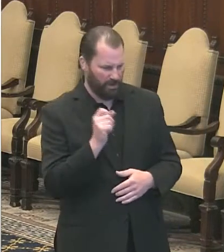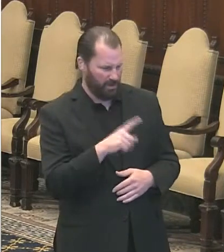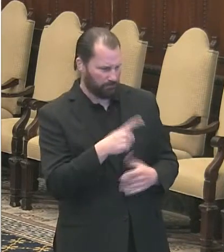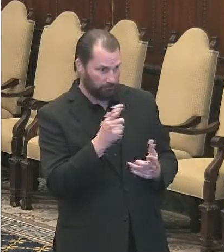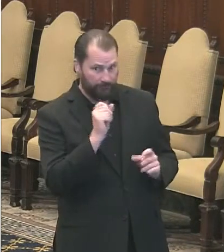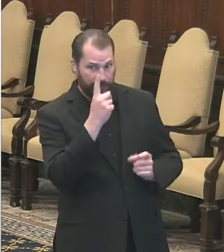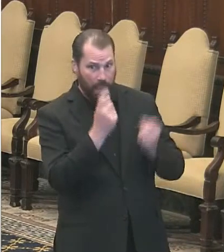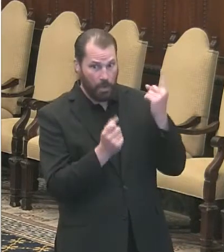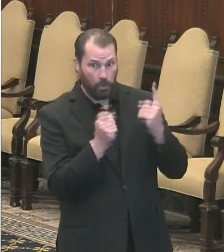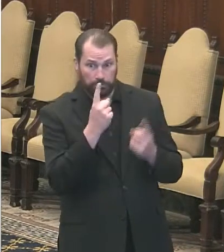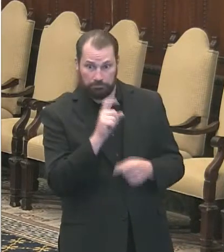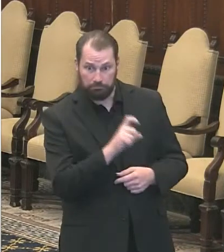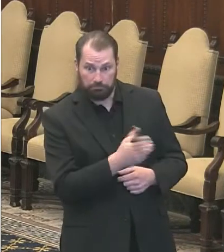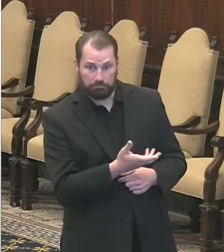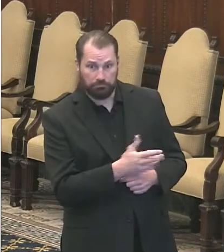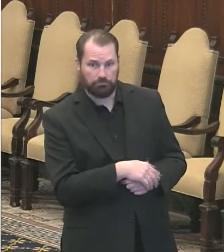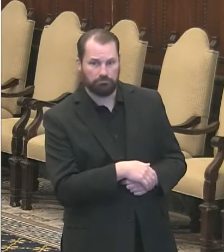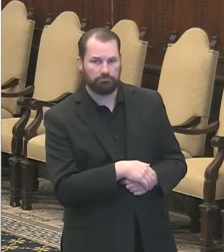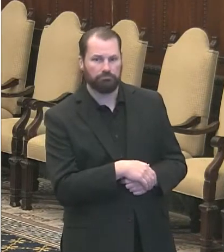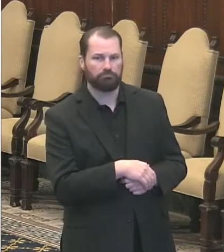yet. But there will not be